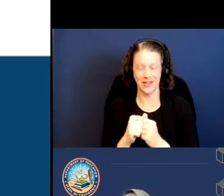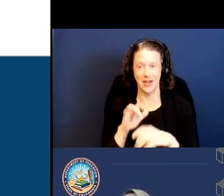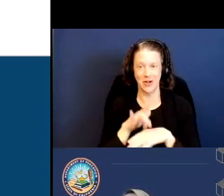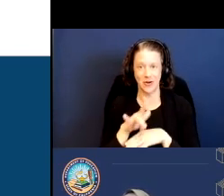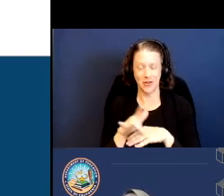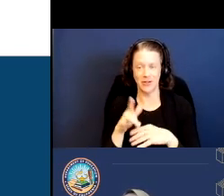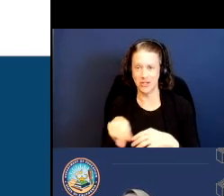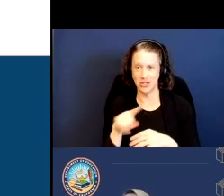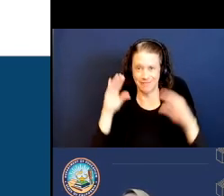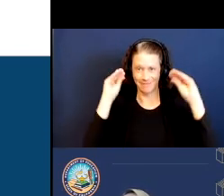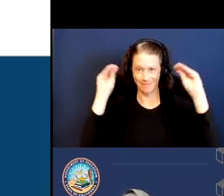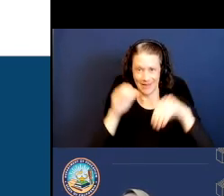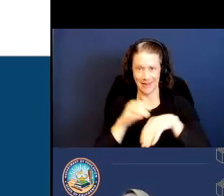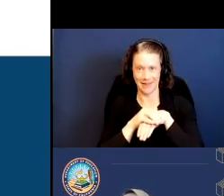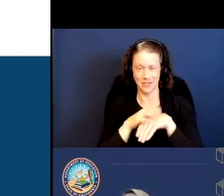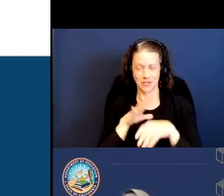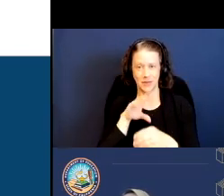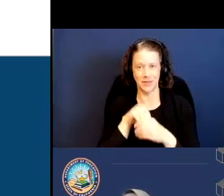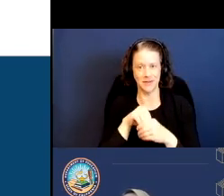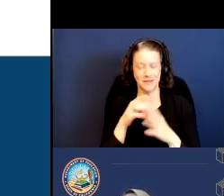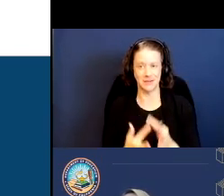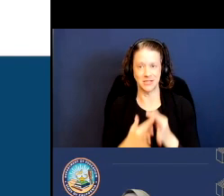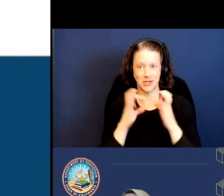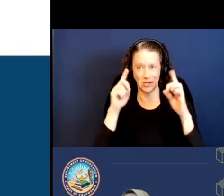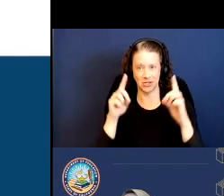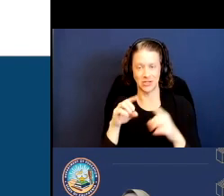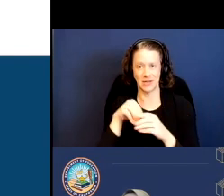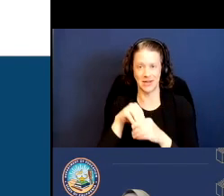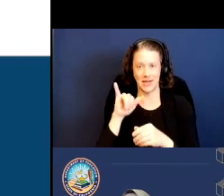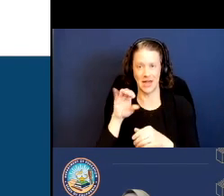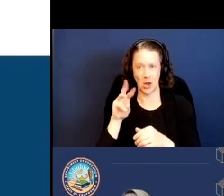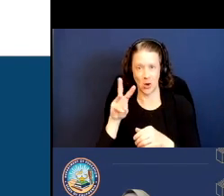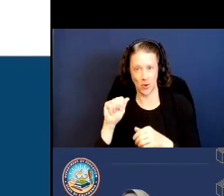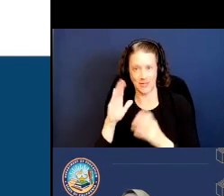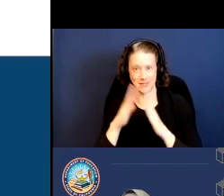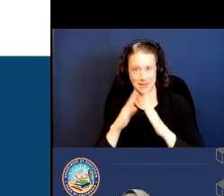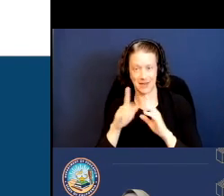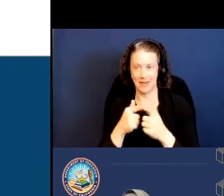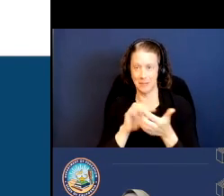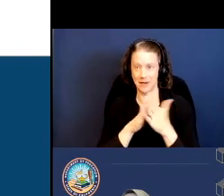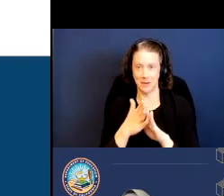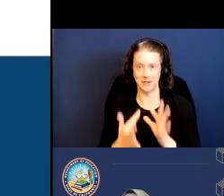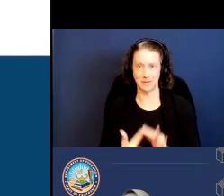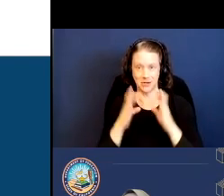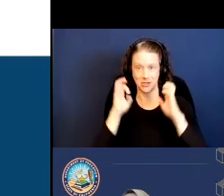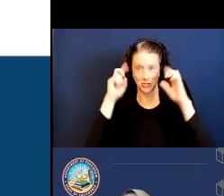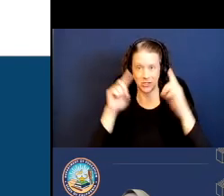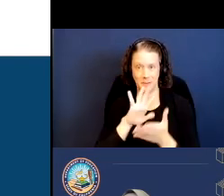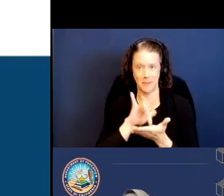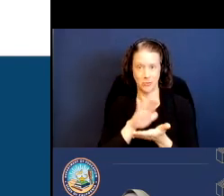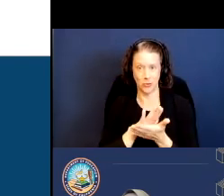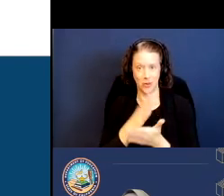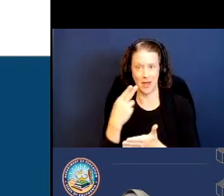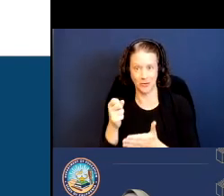taught English and special education, starting in Iowa City, and then became a special education middle and high school teacher